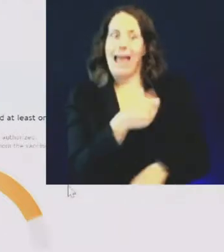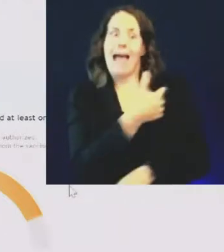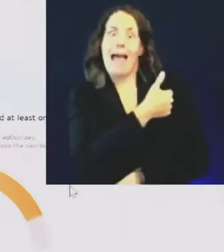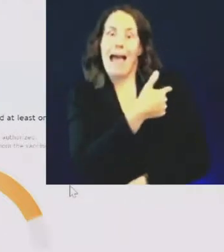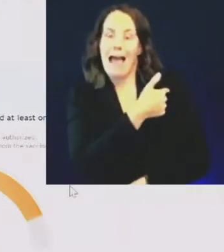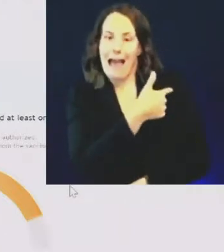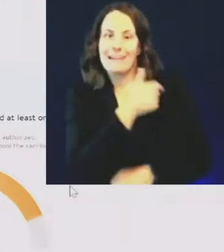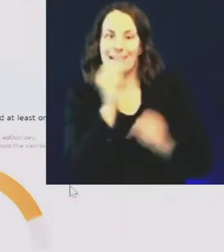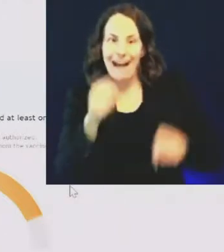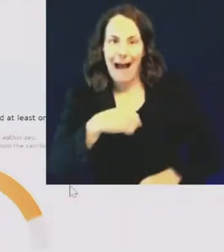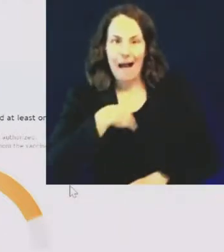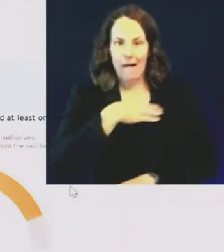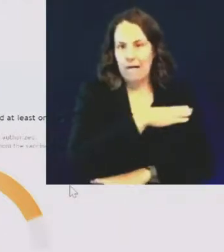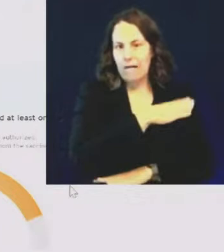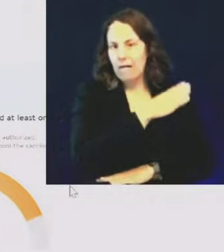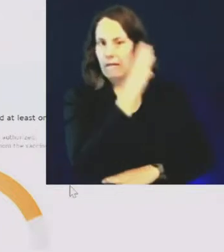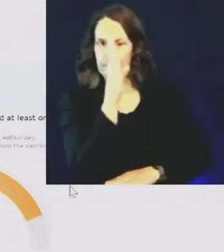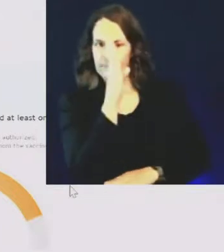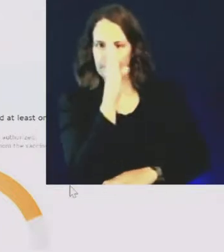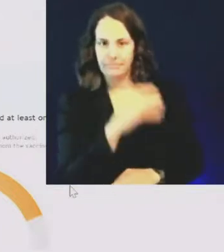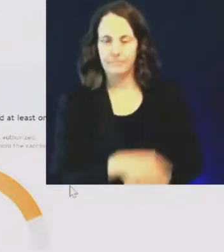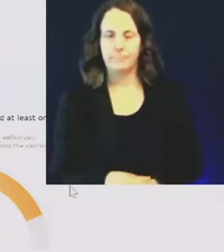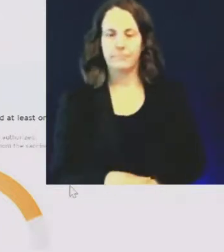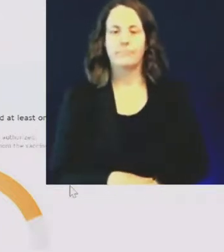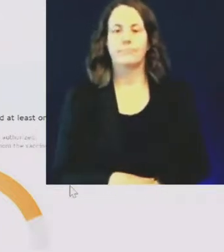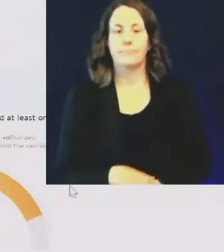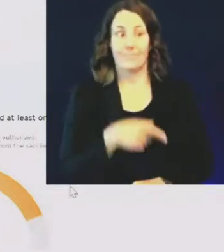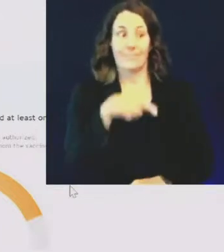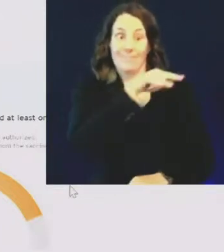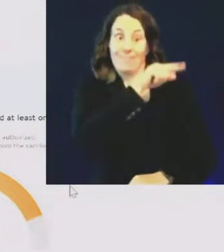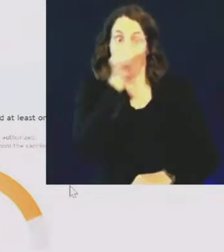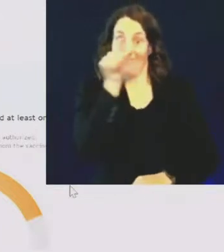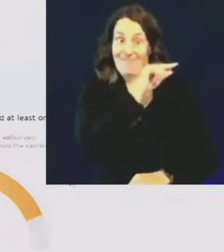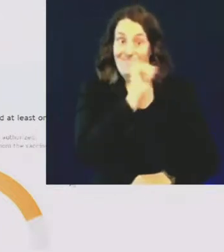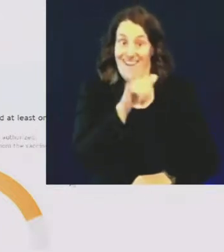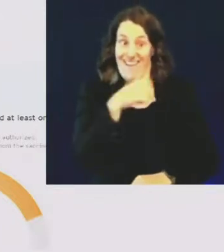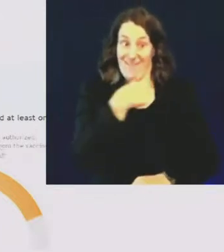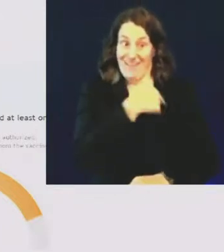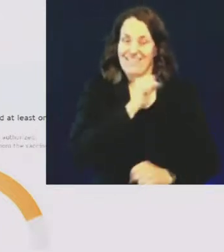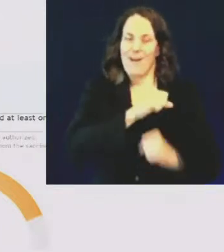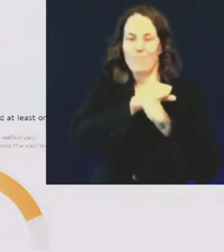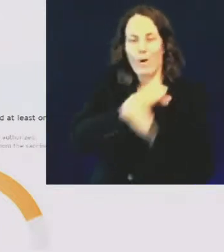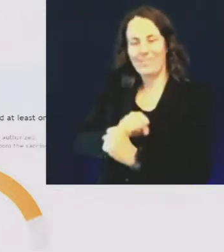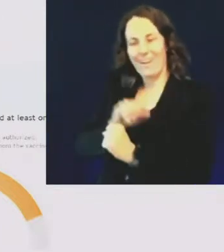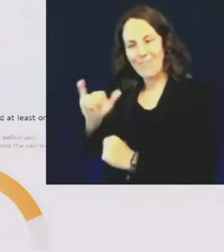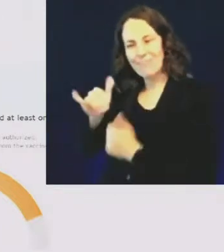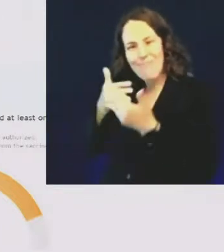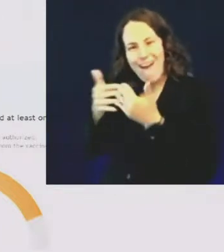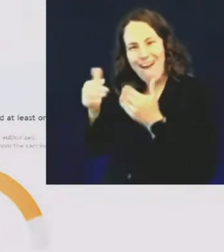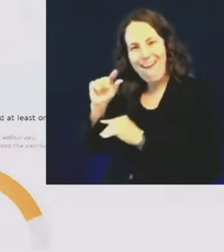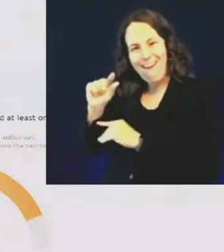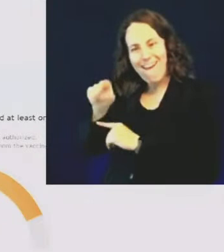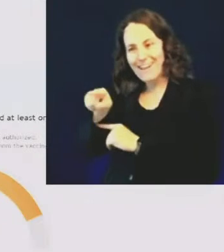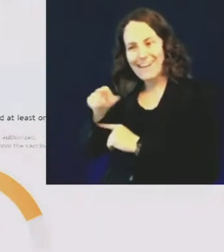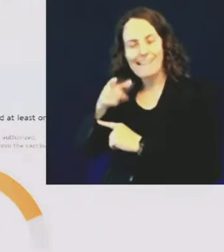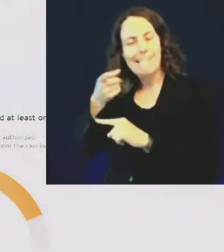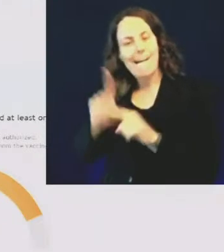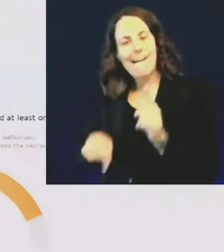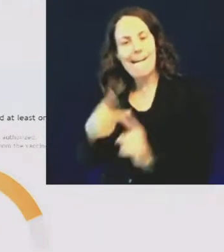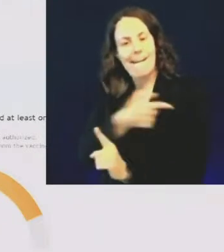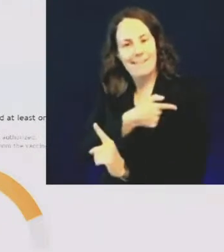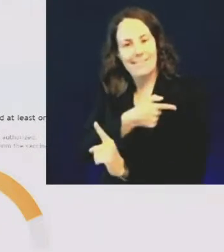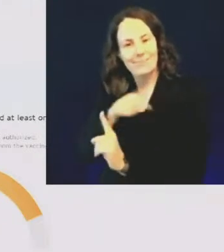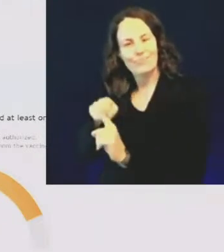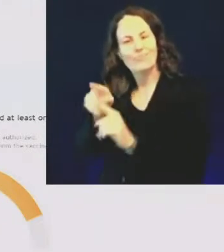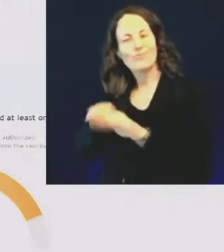gray area and can't yet get vaccinated. Now, if you want to see how Wisconsin's adults are